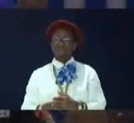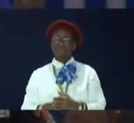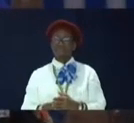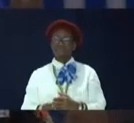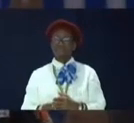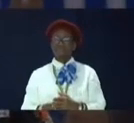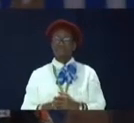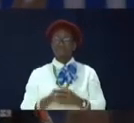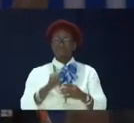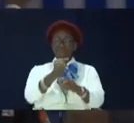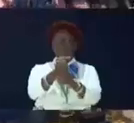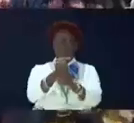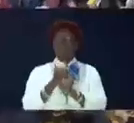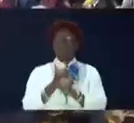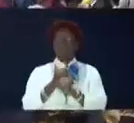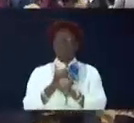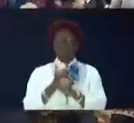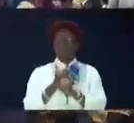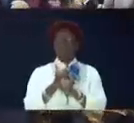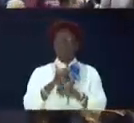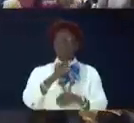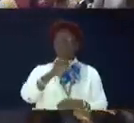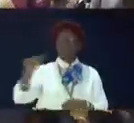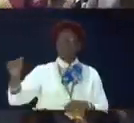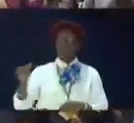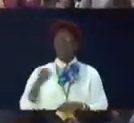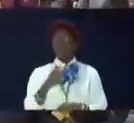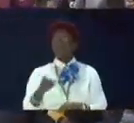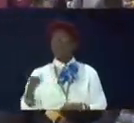Receive a material breakthrough right now.